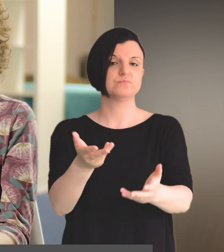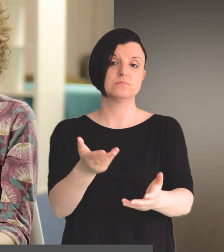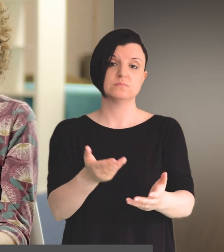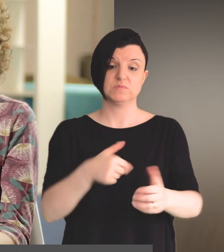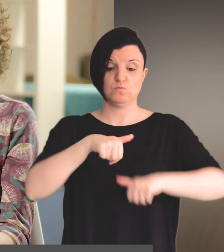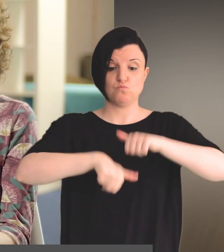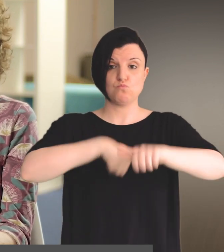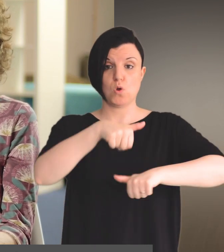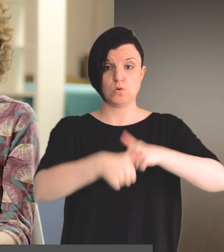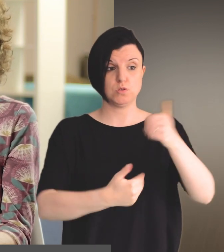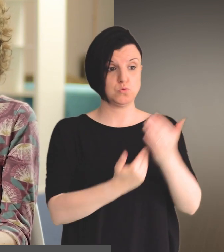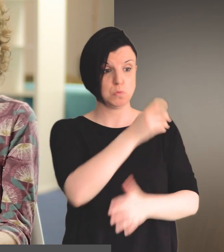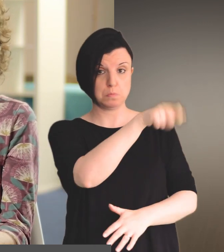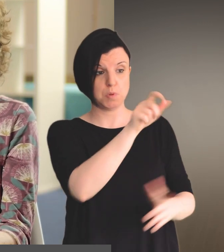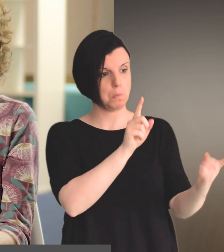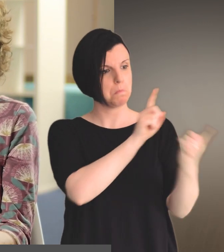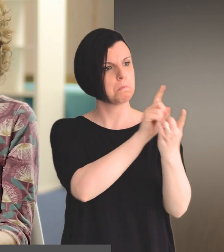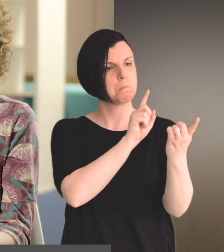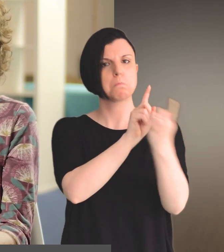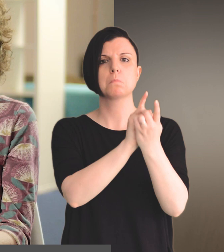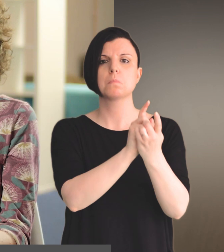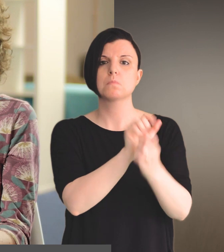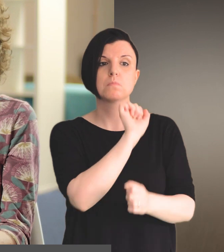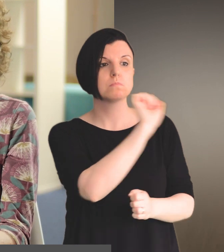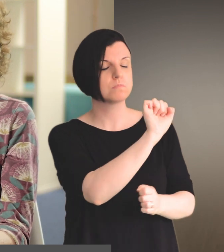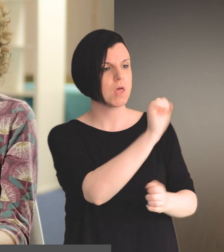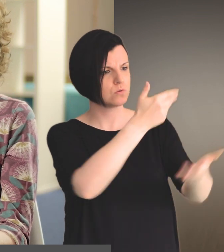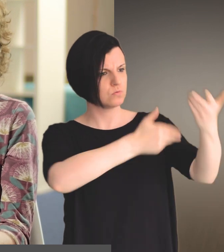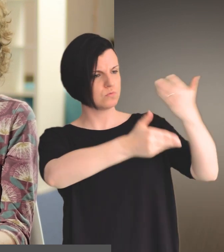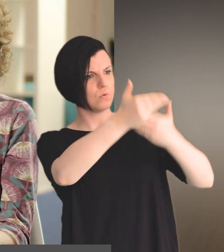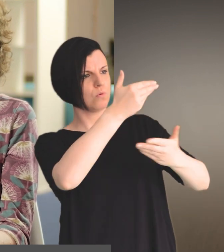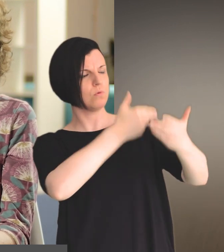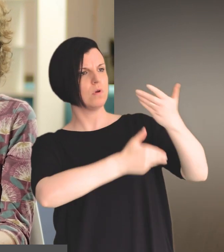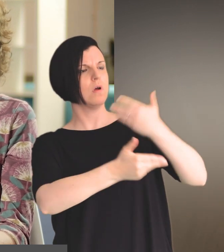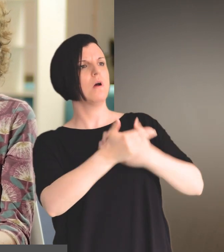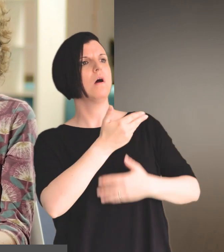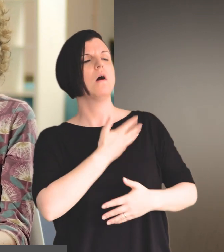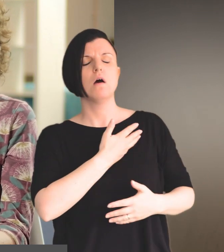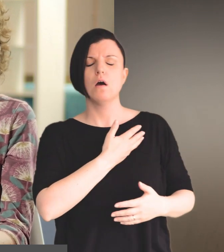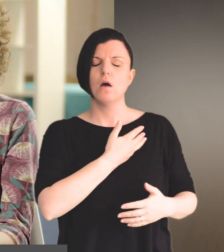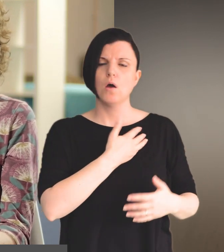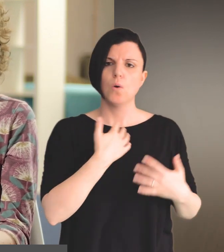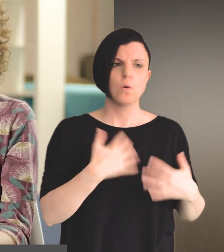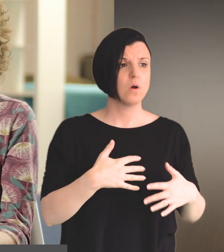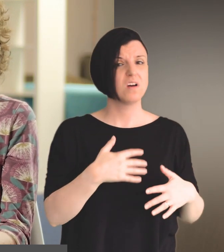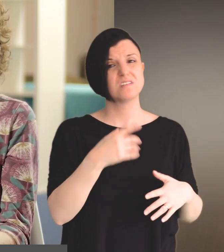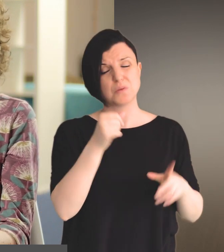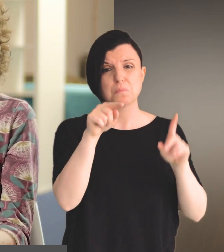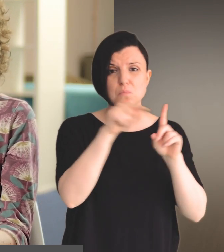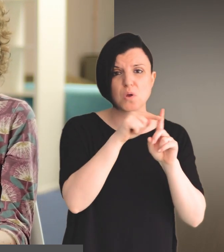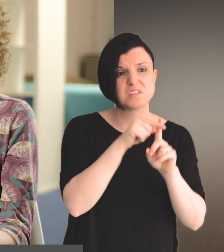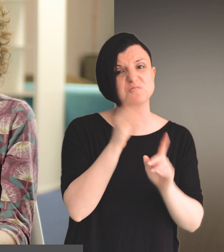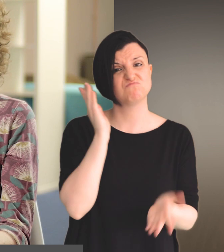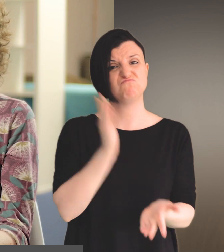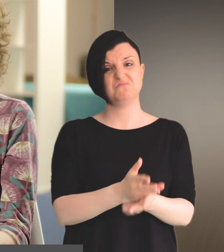I've heard from individuals who I've met through this process, both positive and unfortunately incredibly negative,